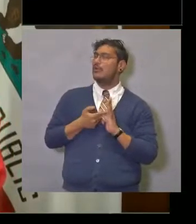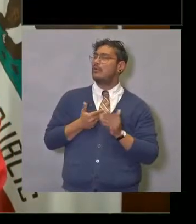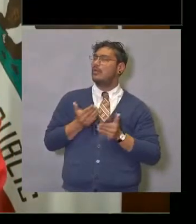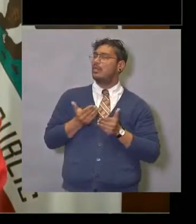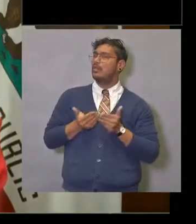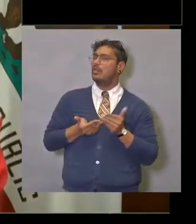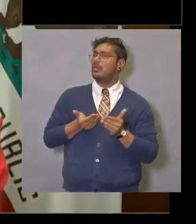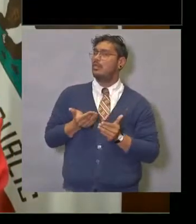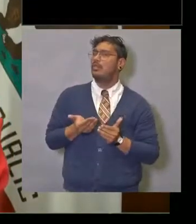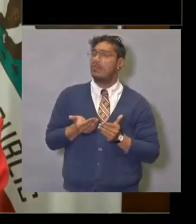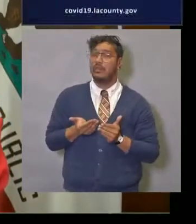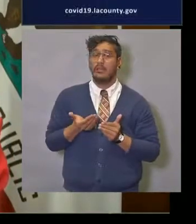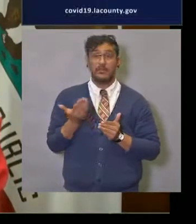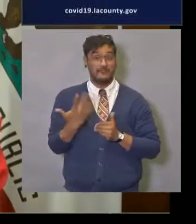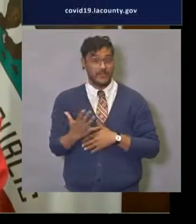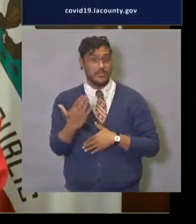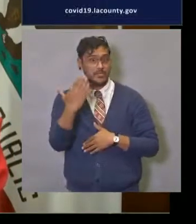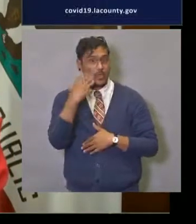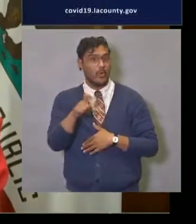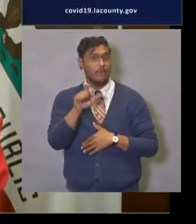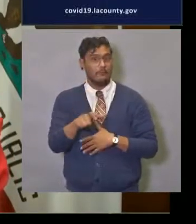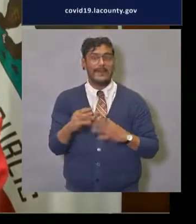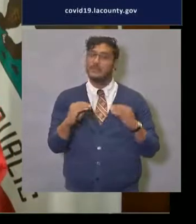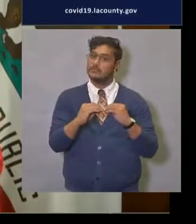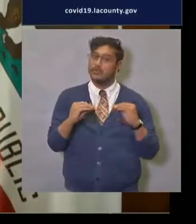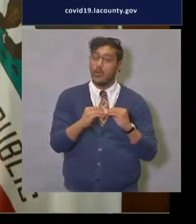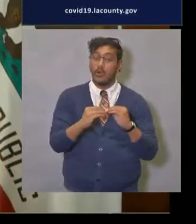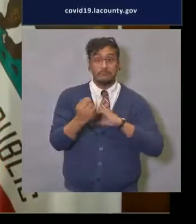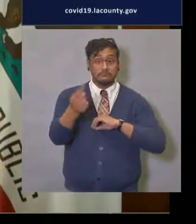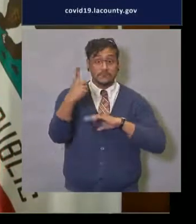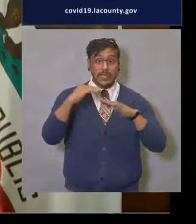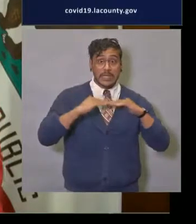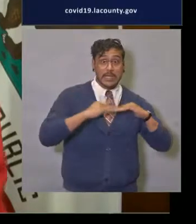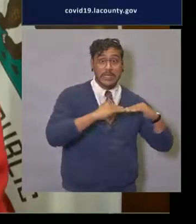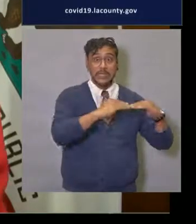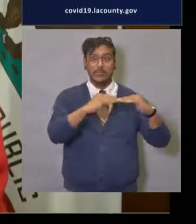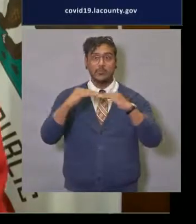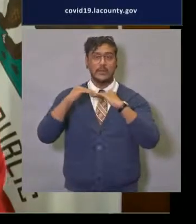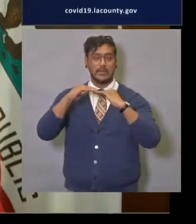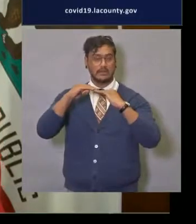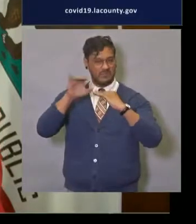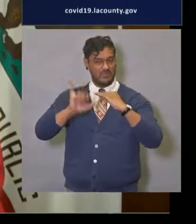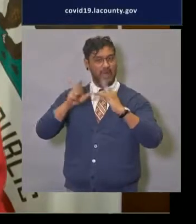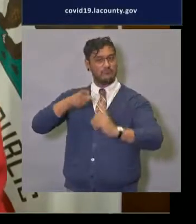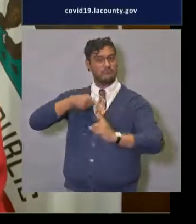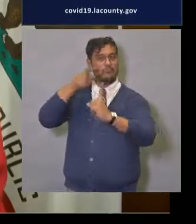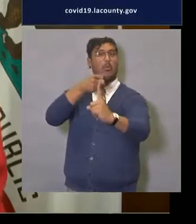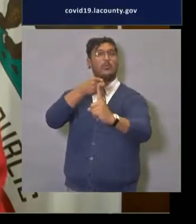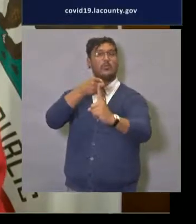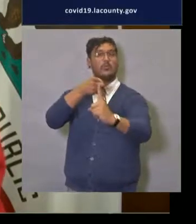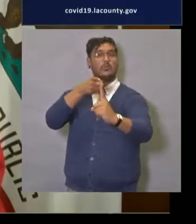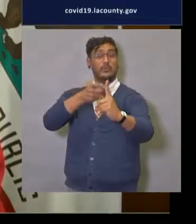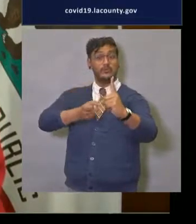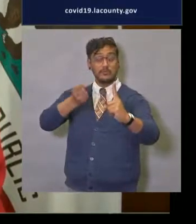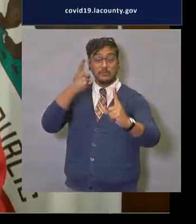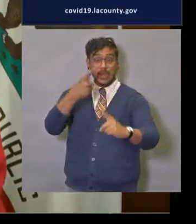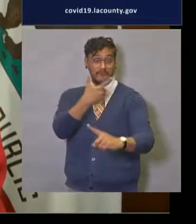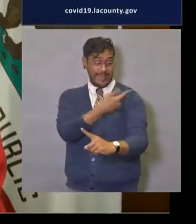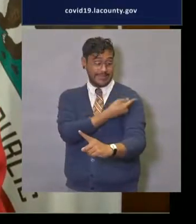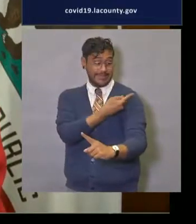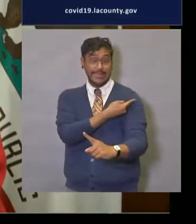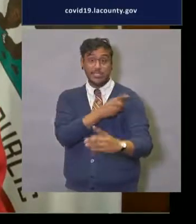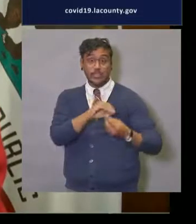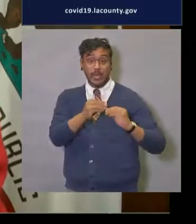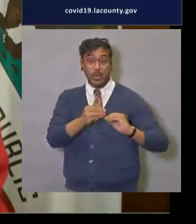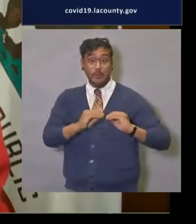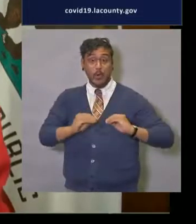that equity remains at the forefront of our pandemic response. And although our vaccination numbers are increasing, the